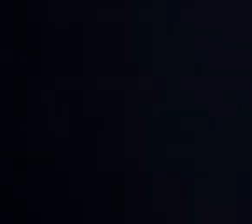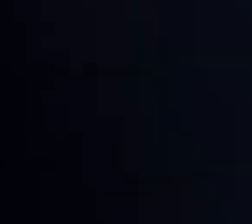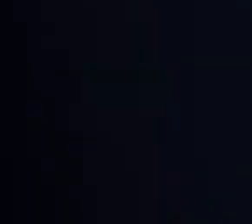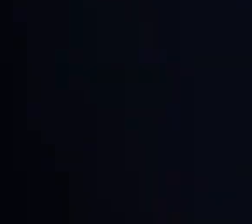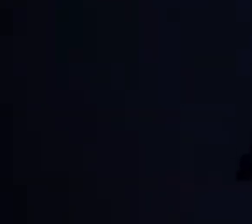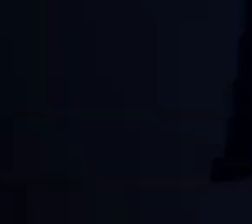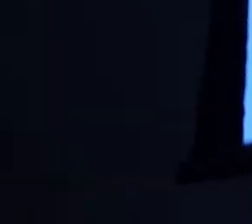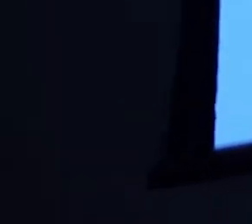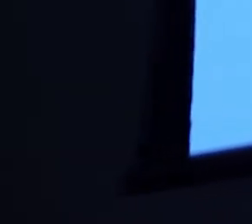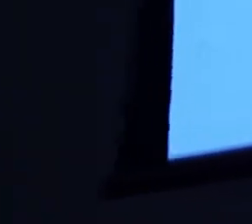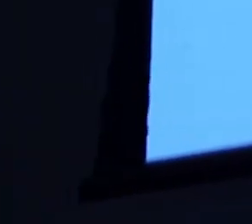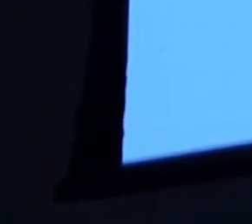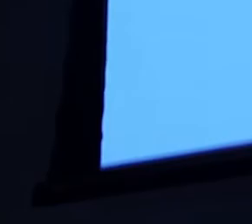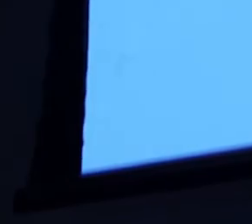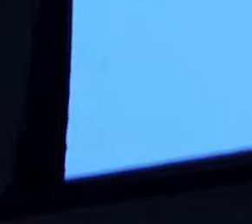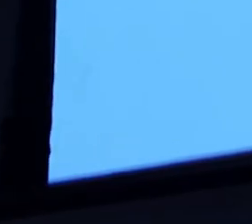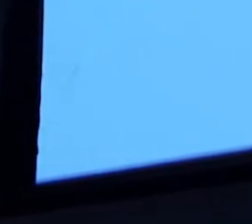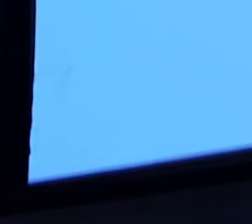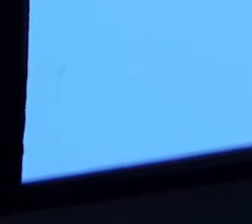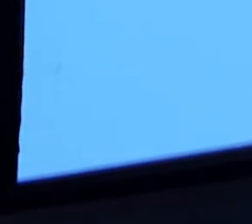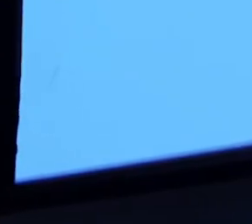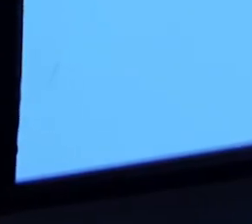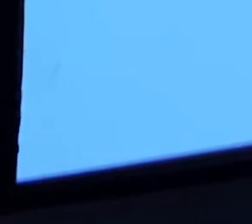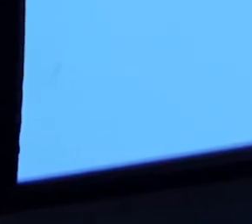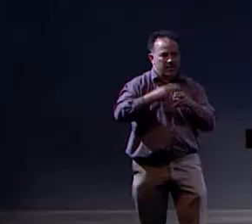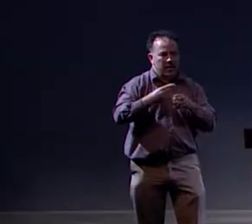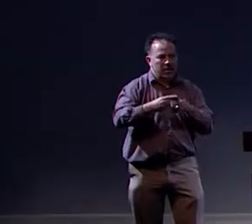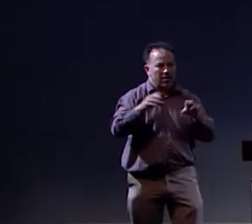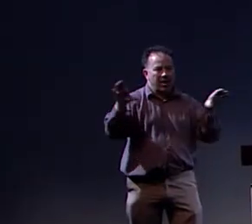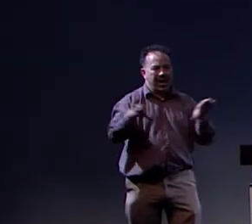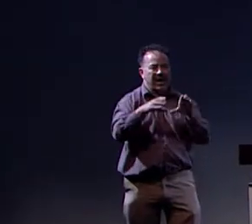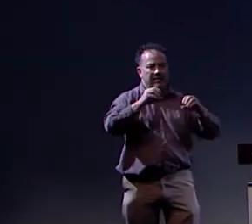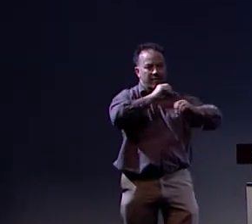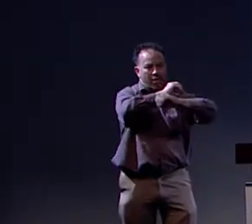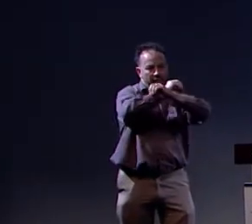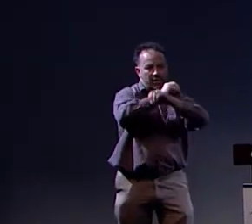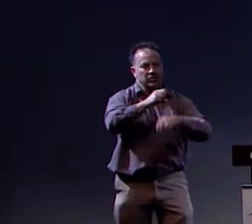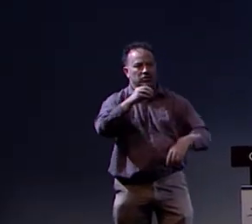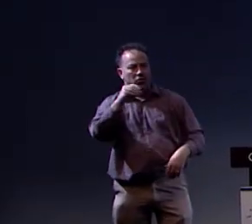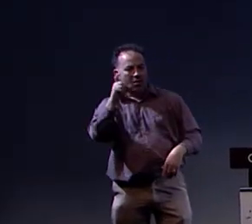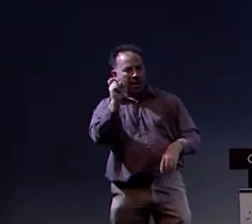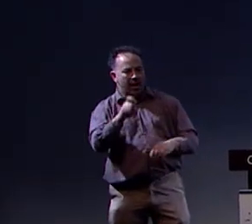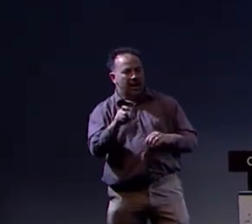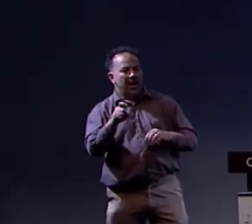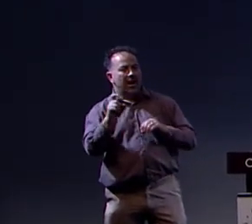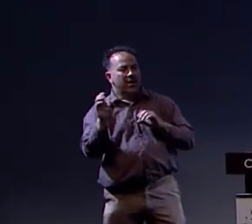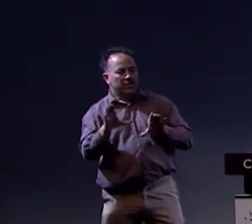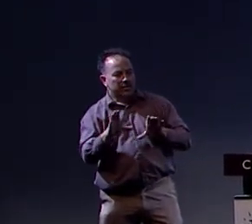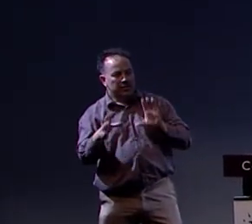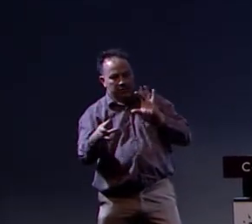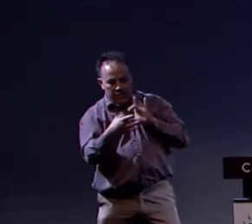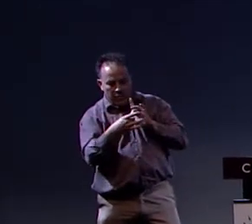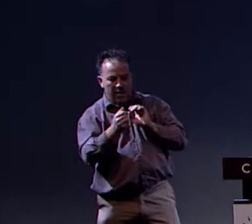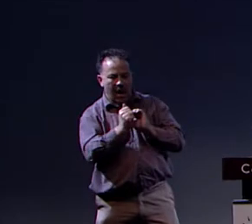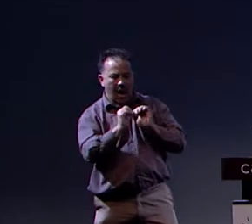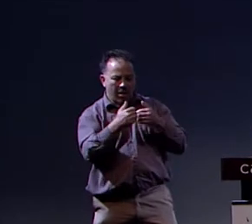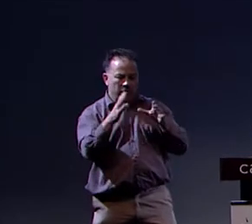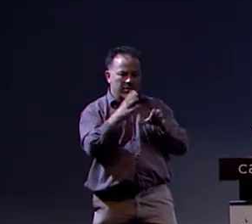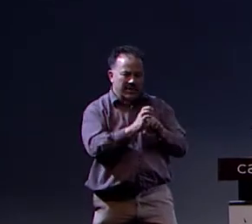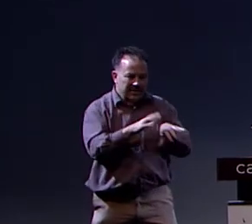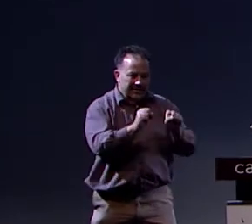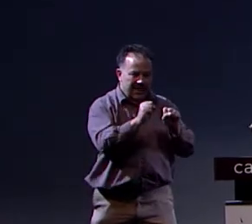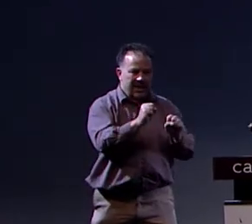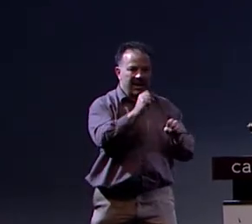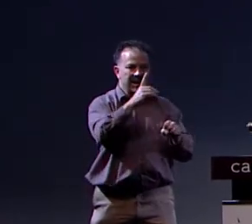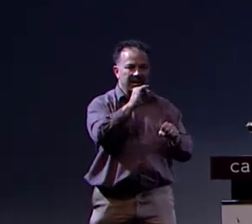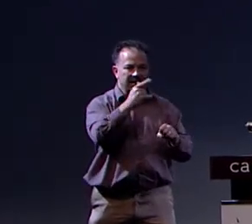my research at SciArc had to do with what I refer to as active optics. So it had to do with how can we take digital media and bring